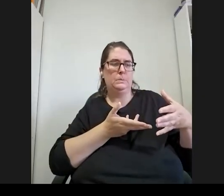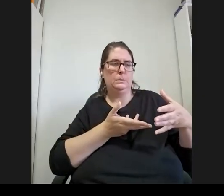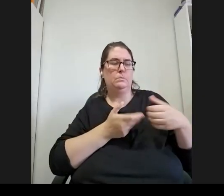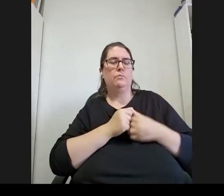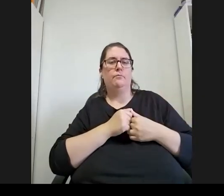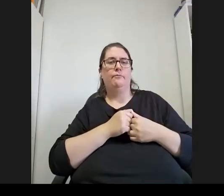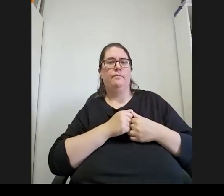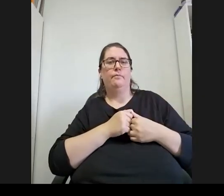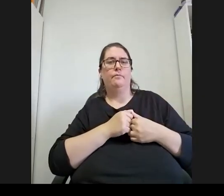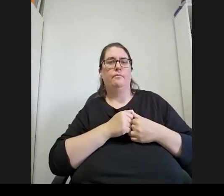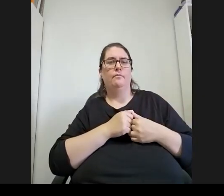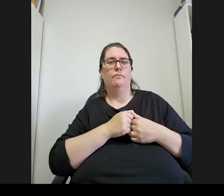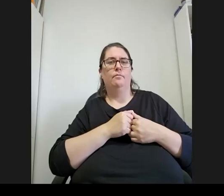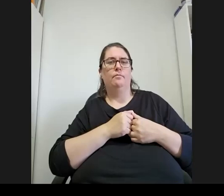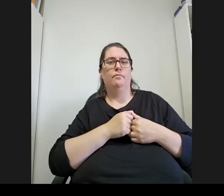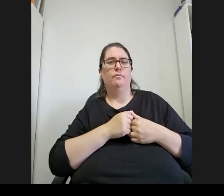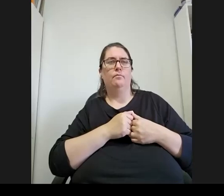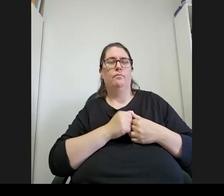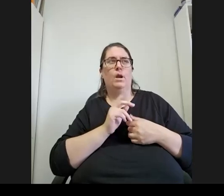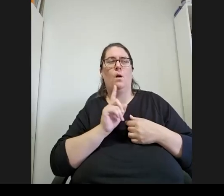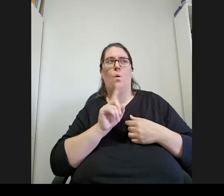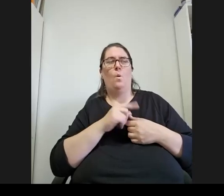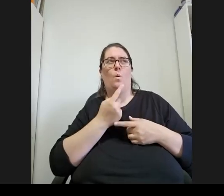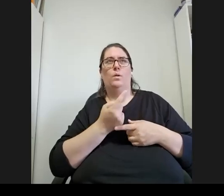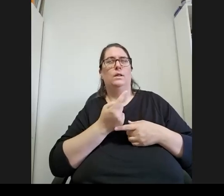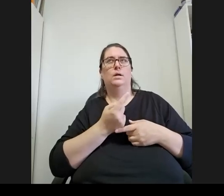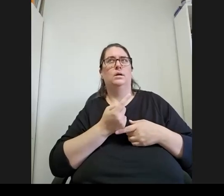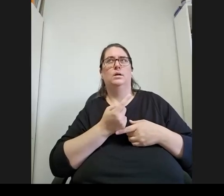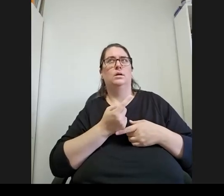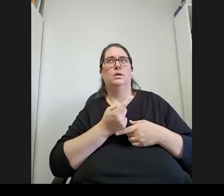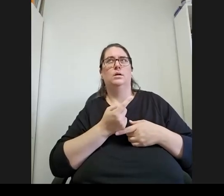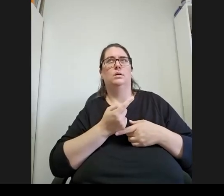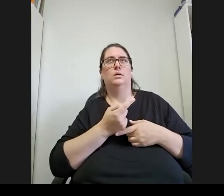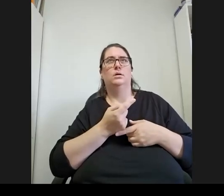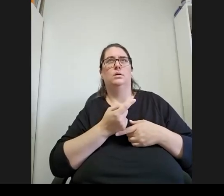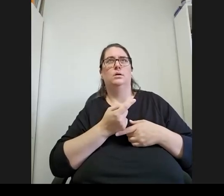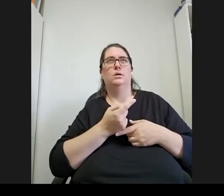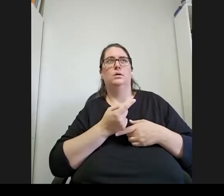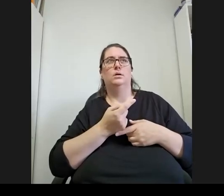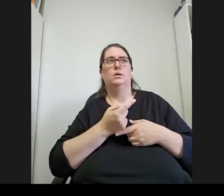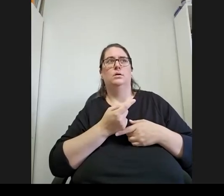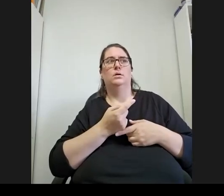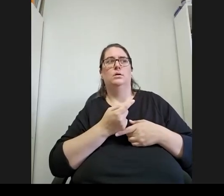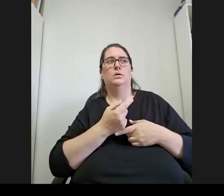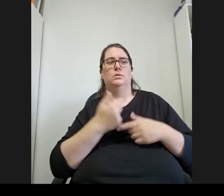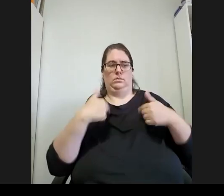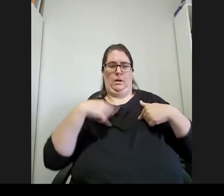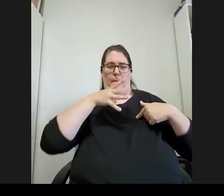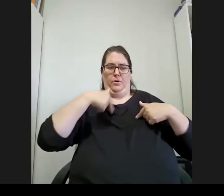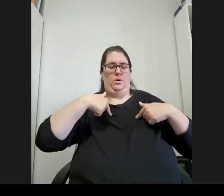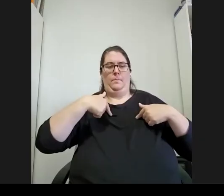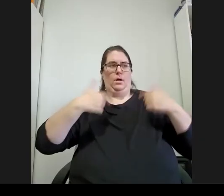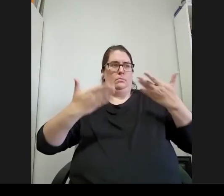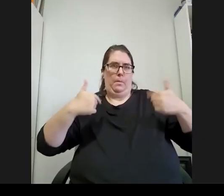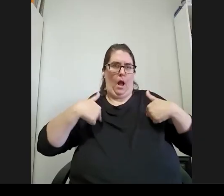not only that you are you have dependence, but it could be that you are someone's dependent. And so we have tested